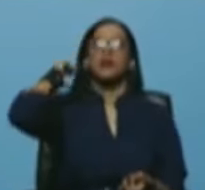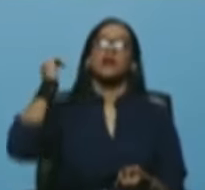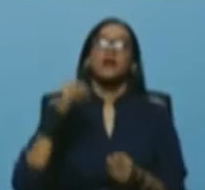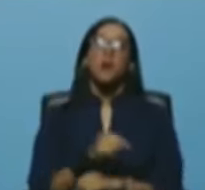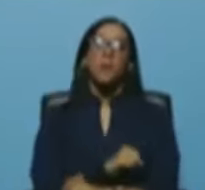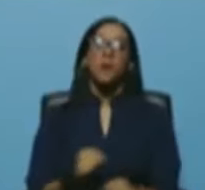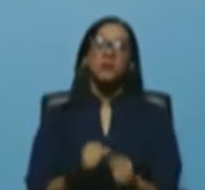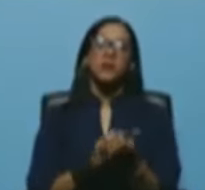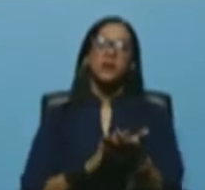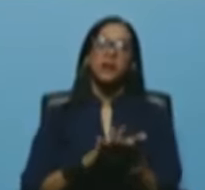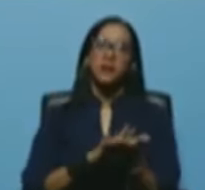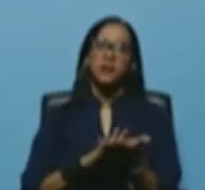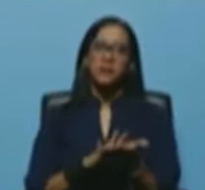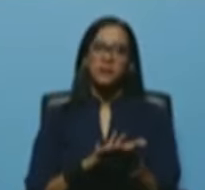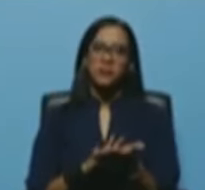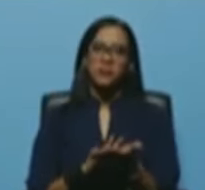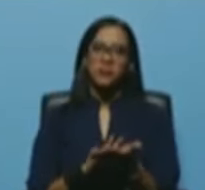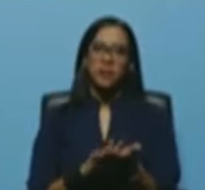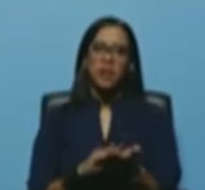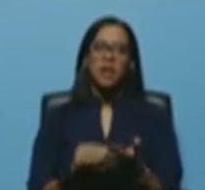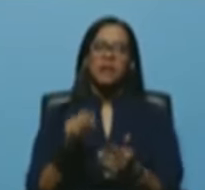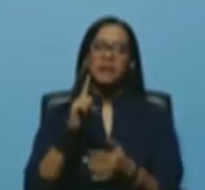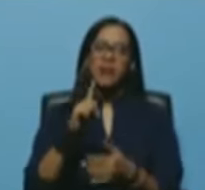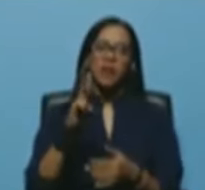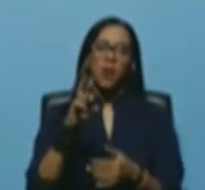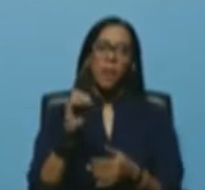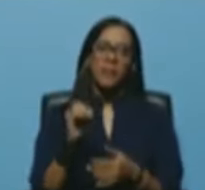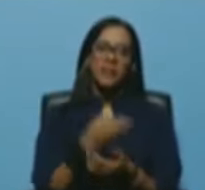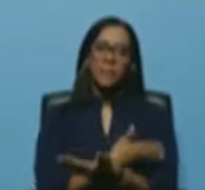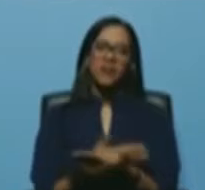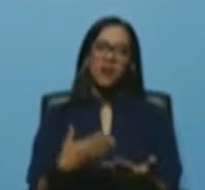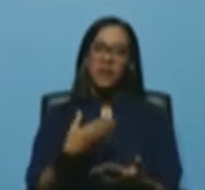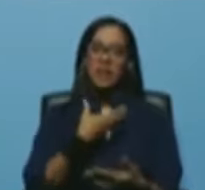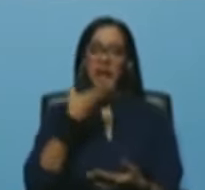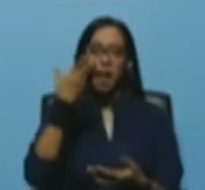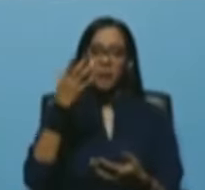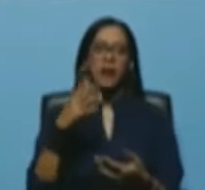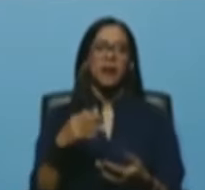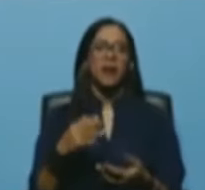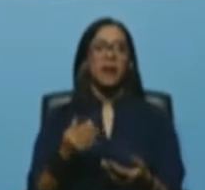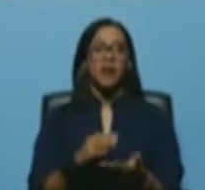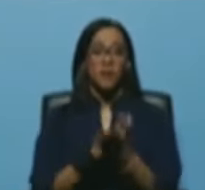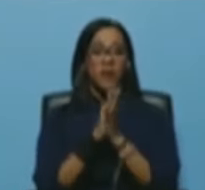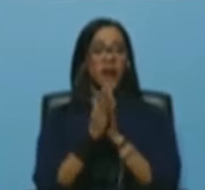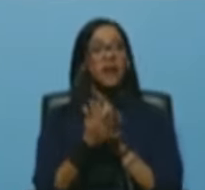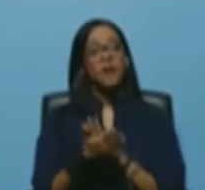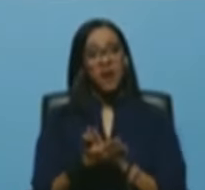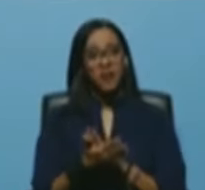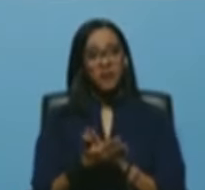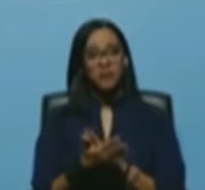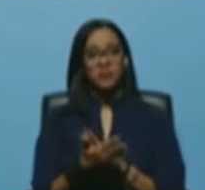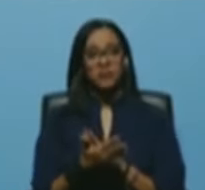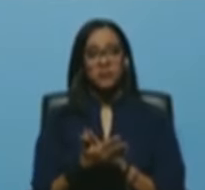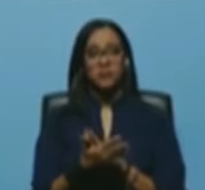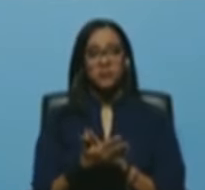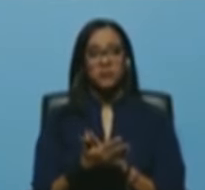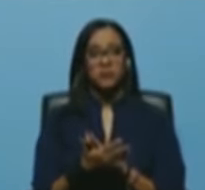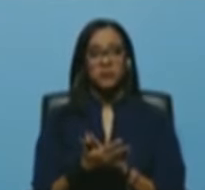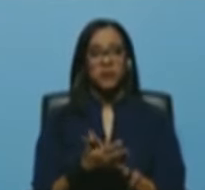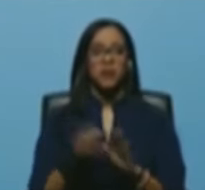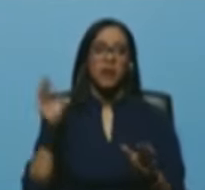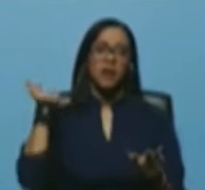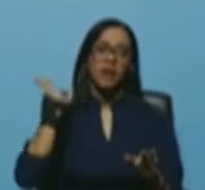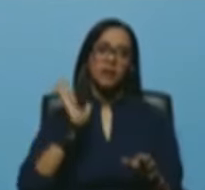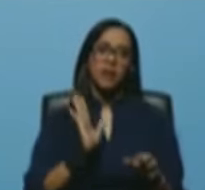and cruel. Some figures indicate 120 million